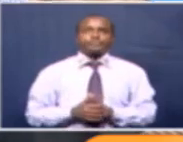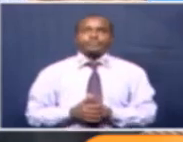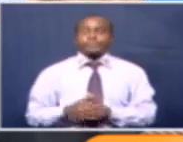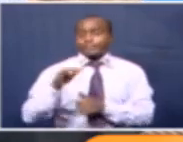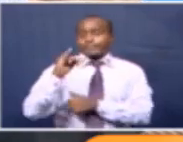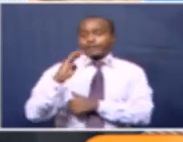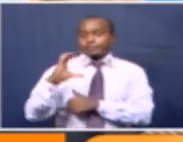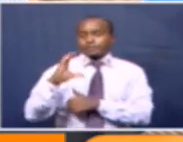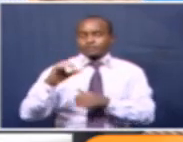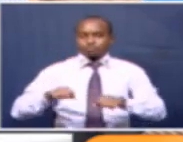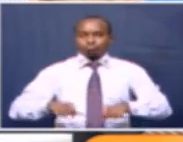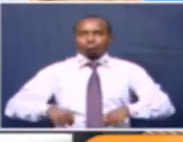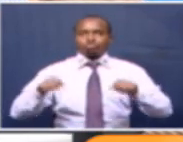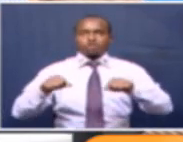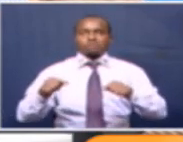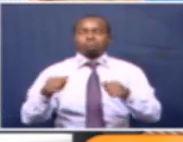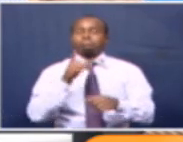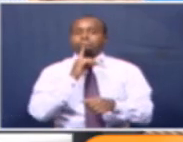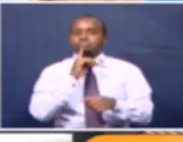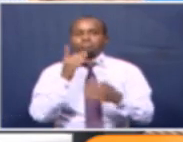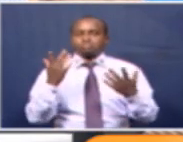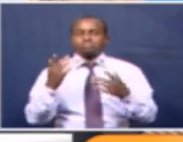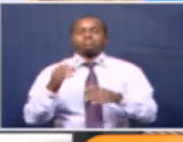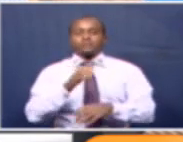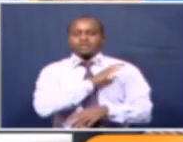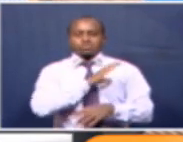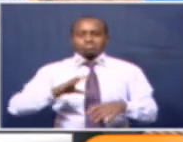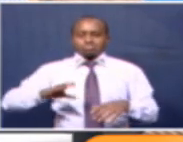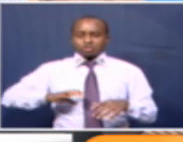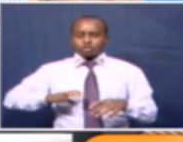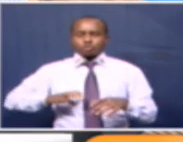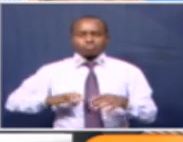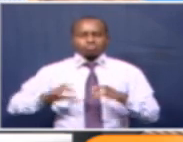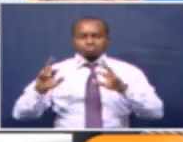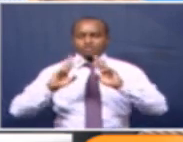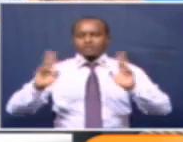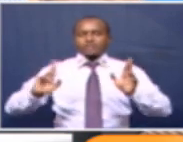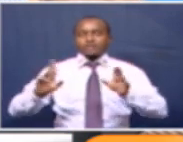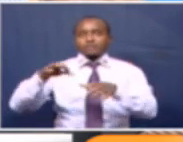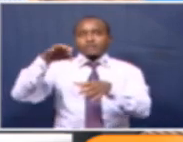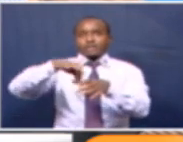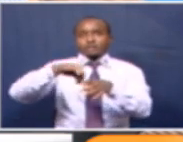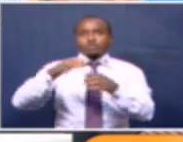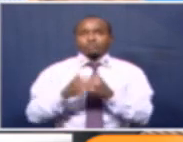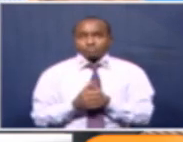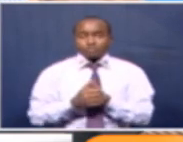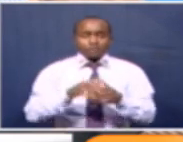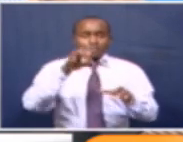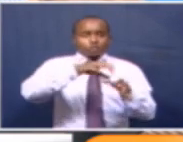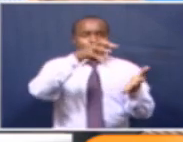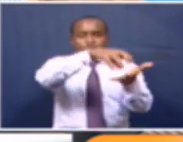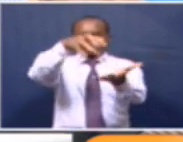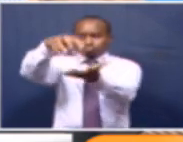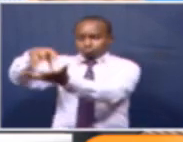IEBC Chairman Wafula Chebukati says the commission is all ready to conduct the fresh election, with polling stations expected to open at